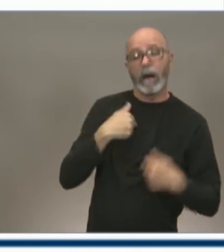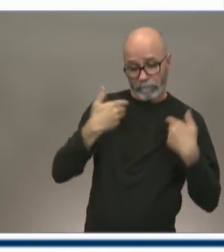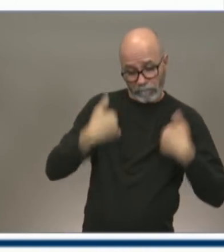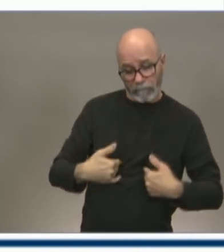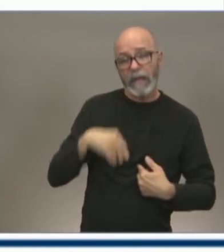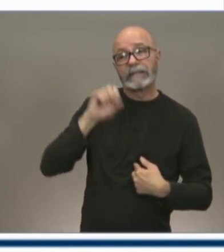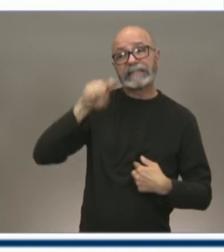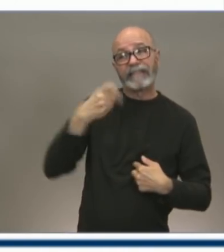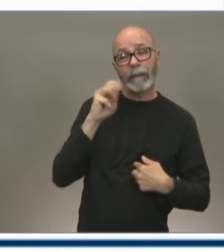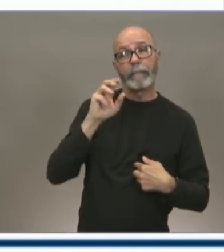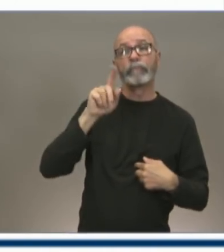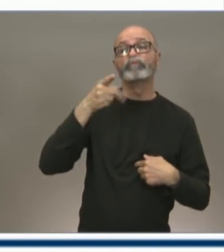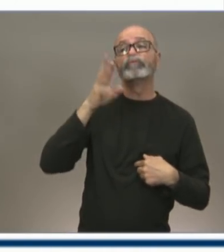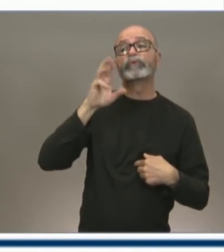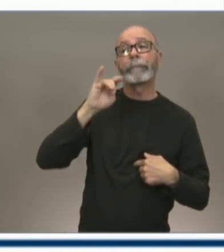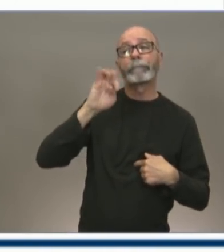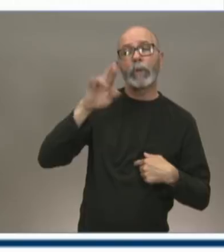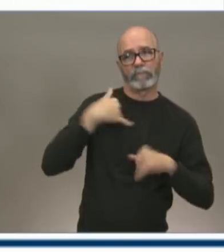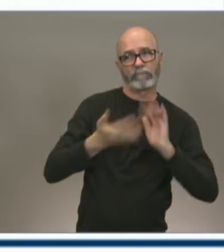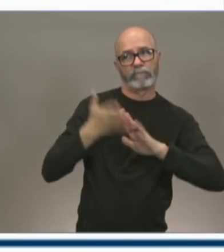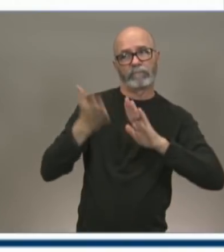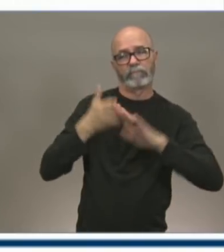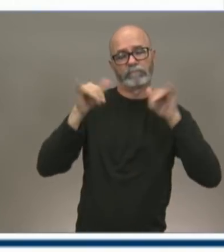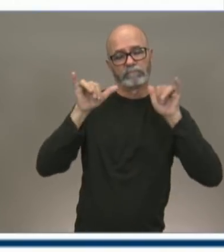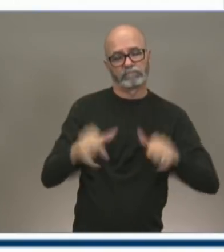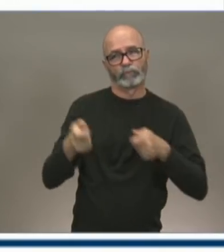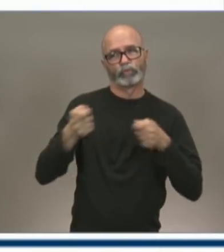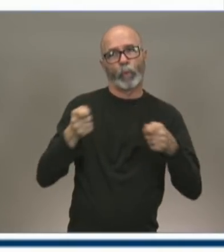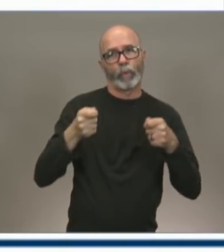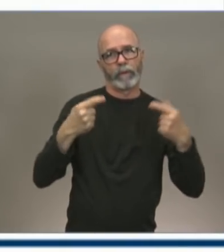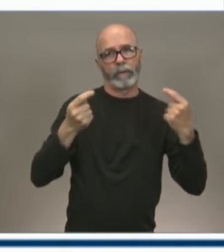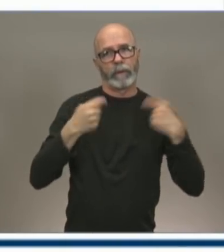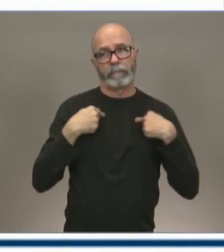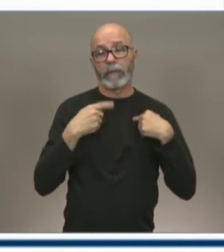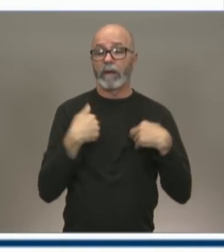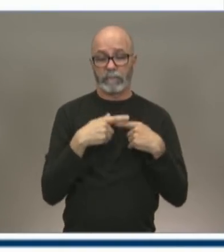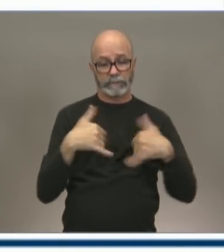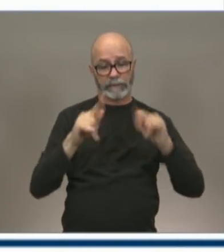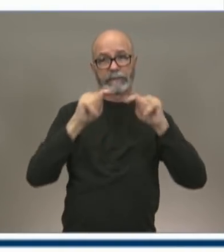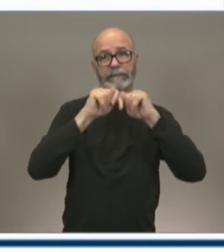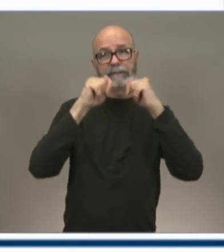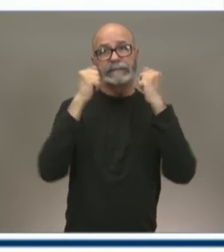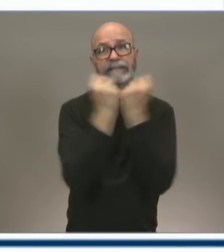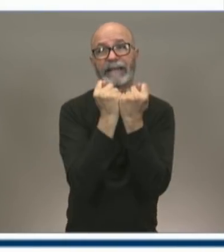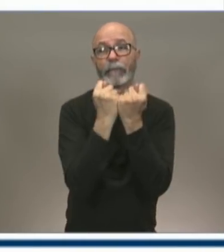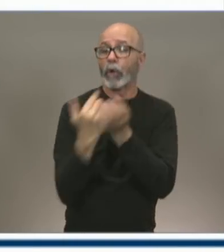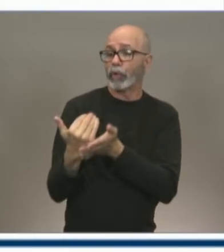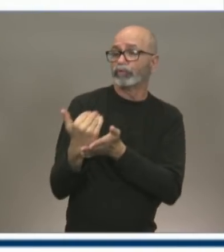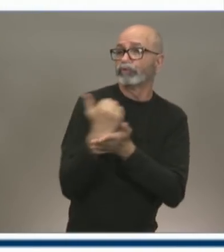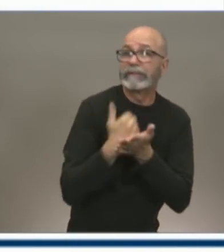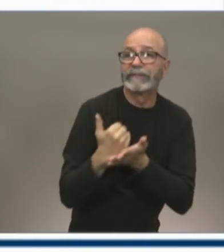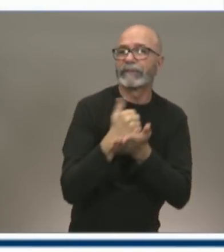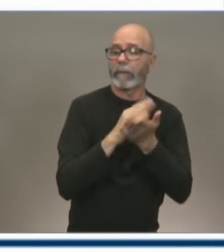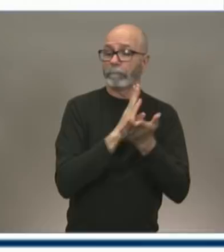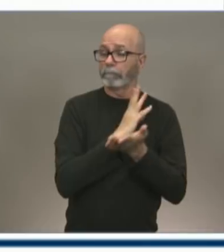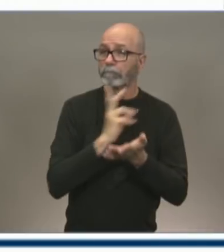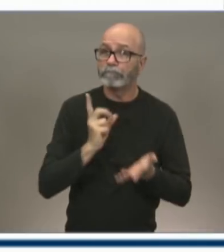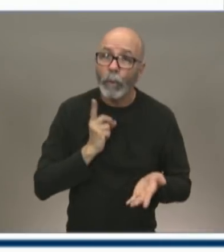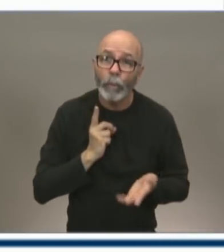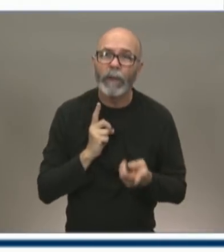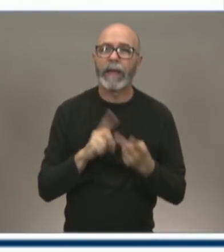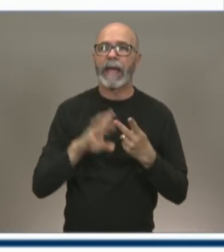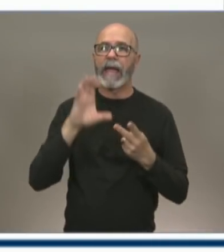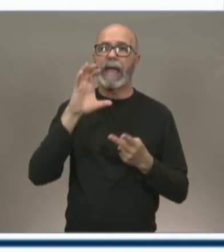govern. We as a team, as Treasury Board and as a Cabinet, move through these